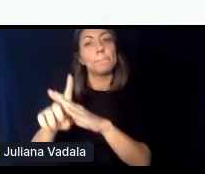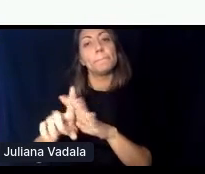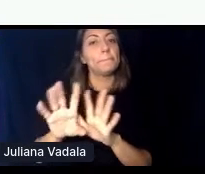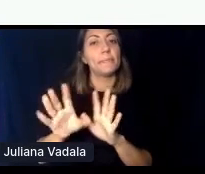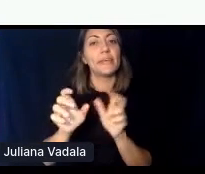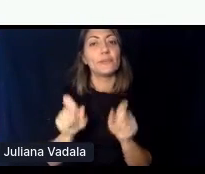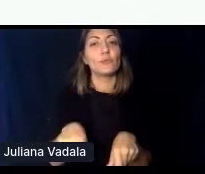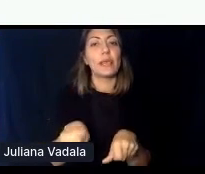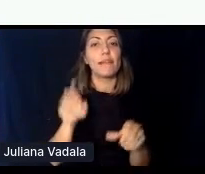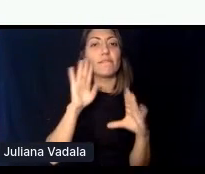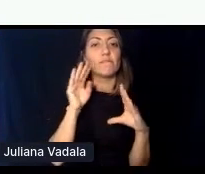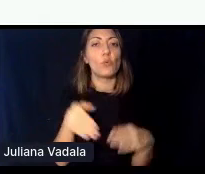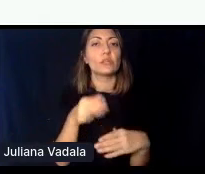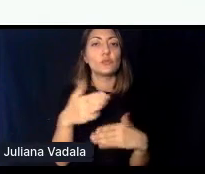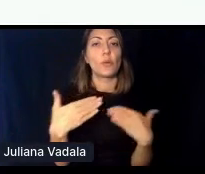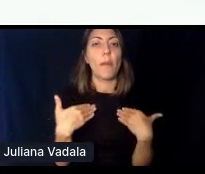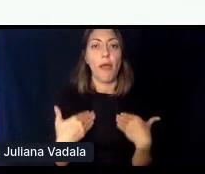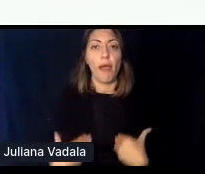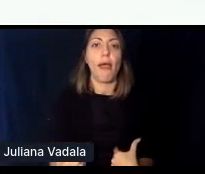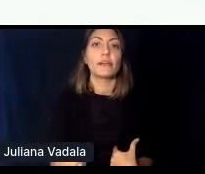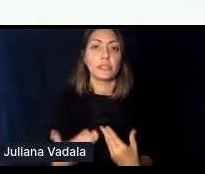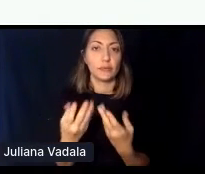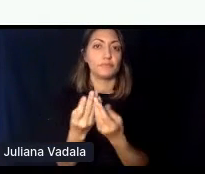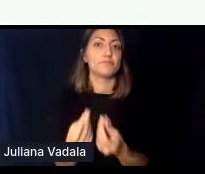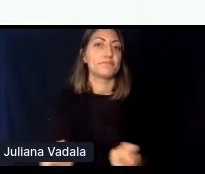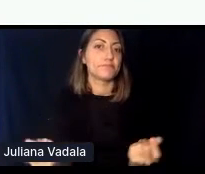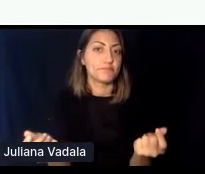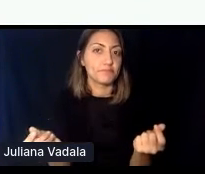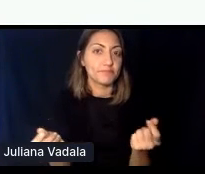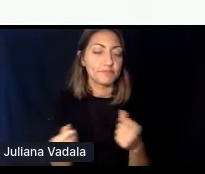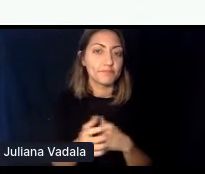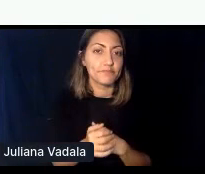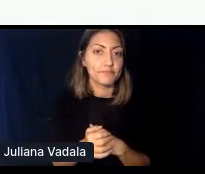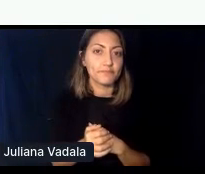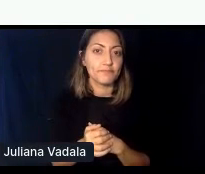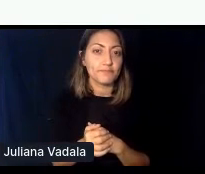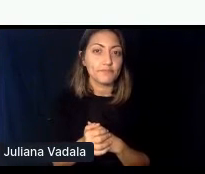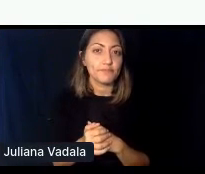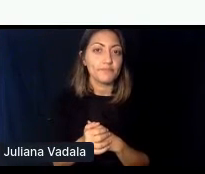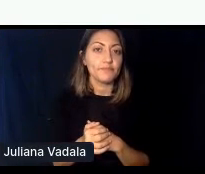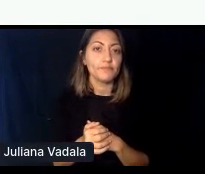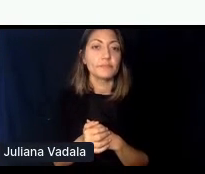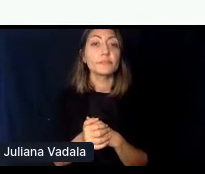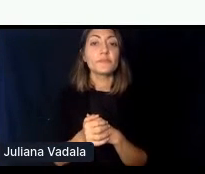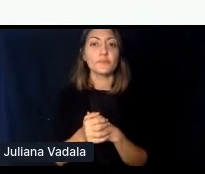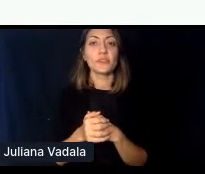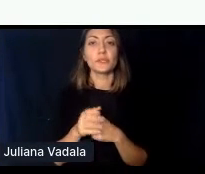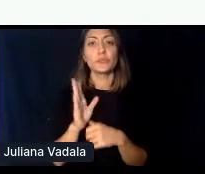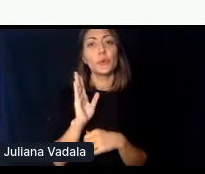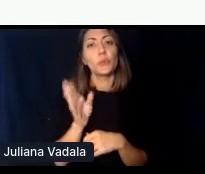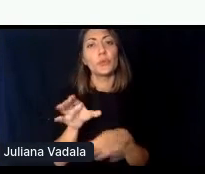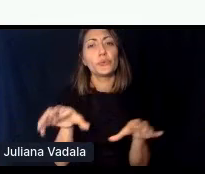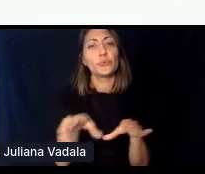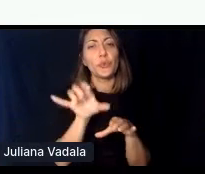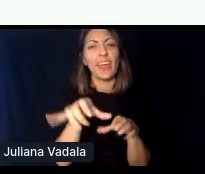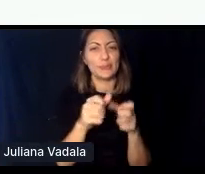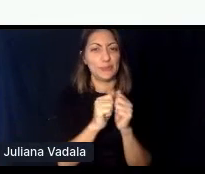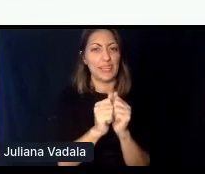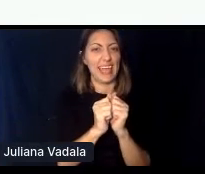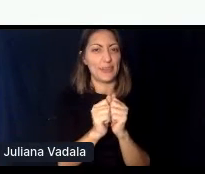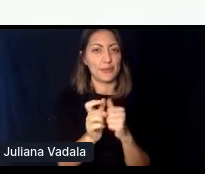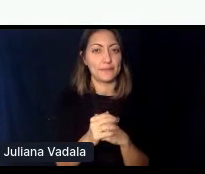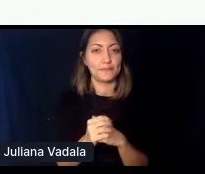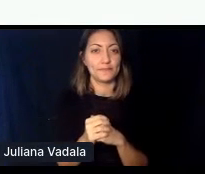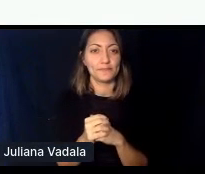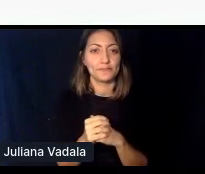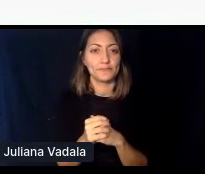and let's take the next 2 or 3 minutes to do that. So in this moment, try to bring your awareness to what you were doing, thinking,